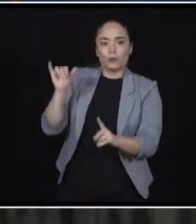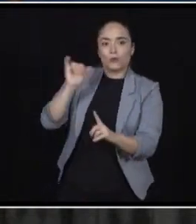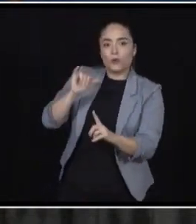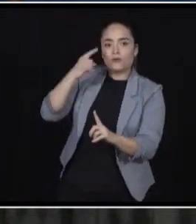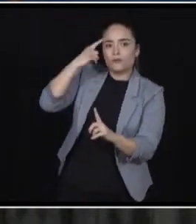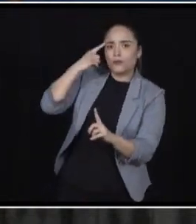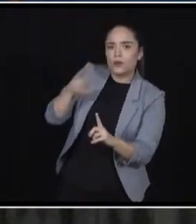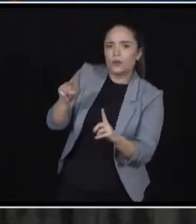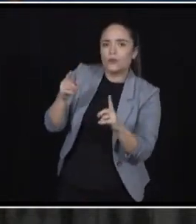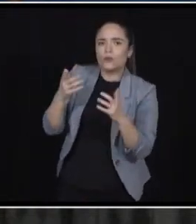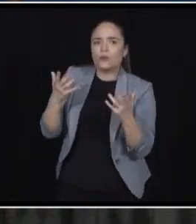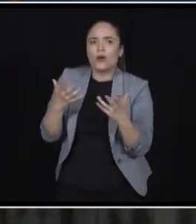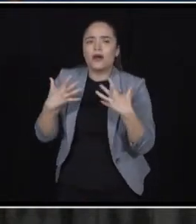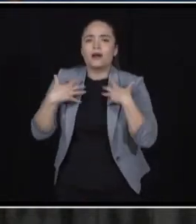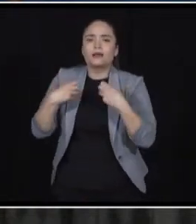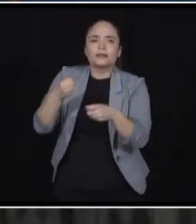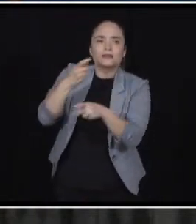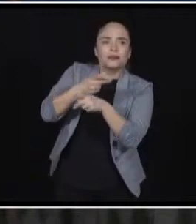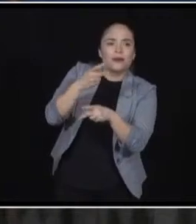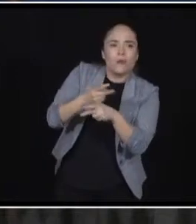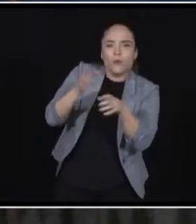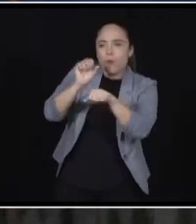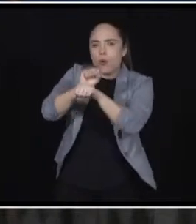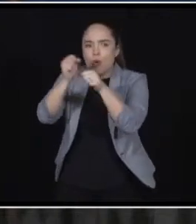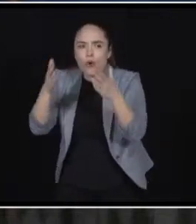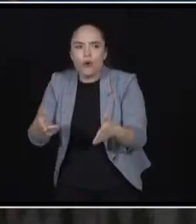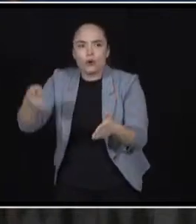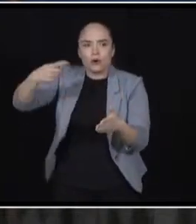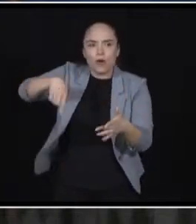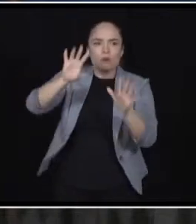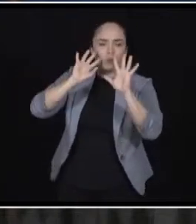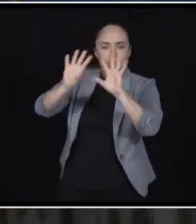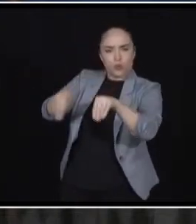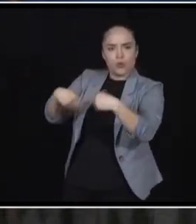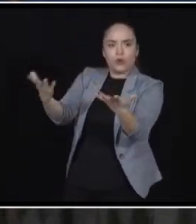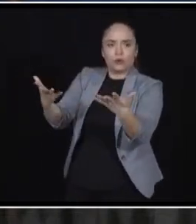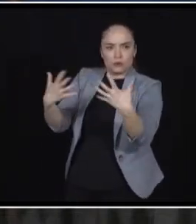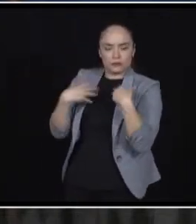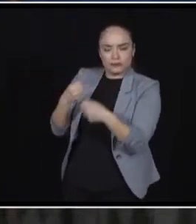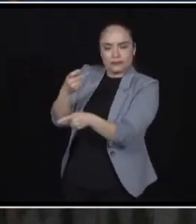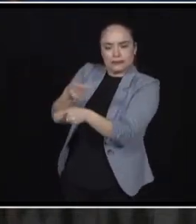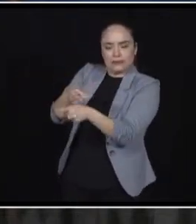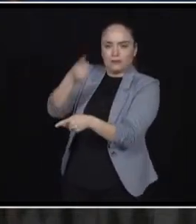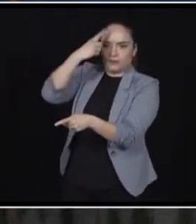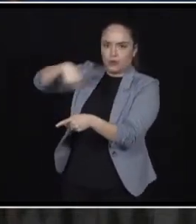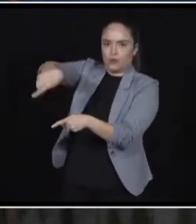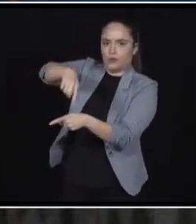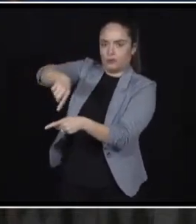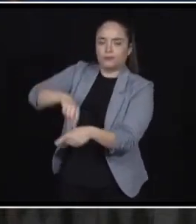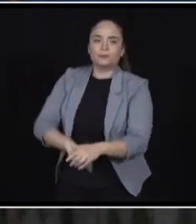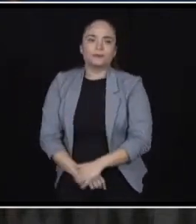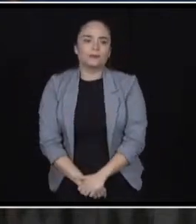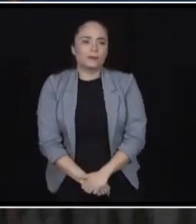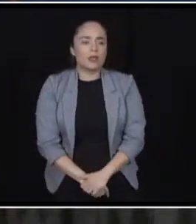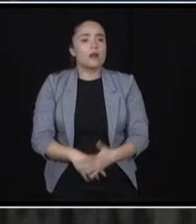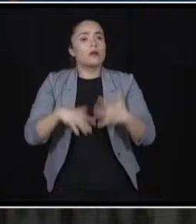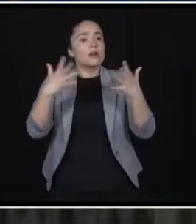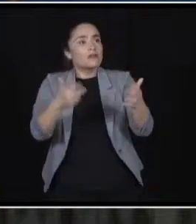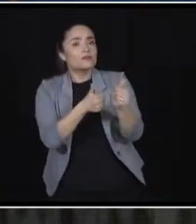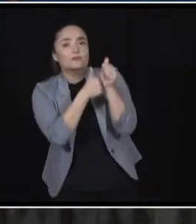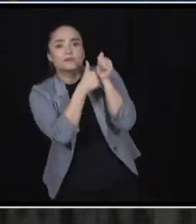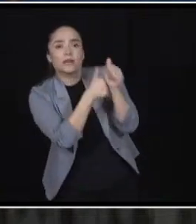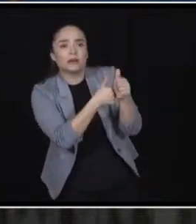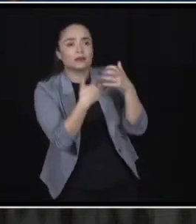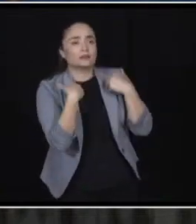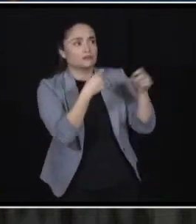be provided. Our government will continue to listen to the advice of public health experts, and we will update parents once a safe return to in-person learning